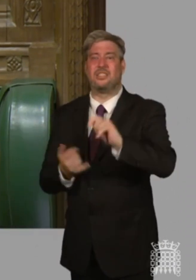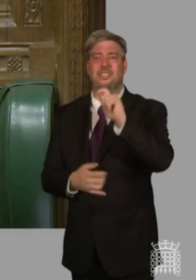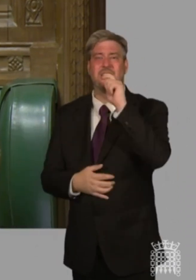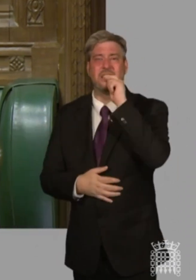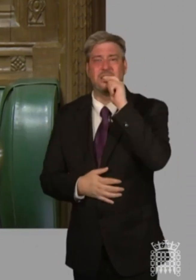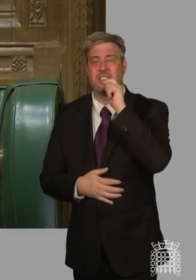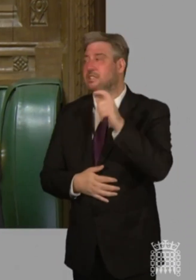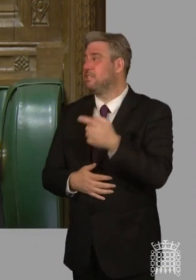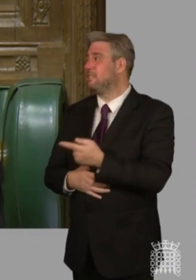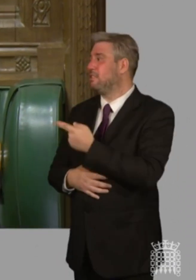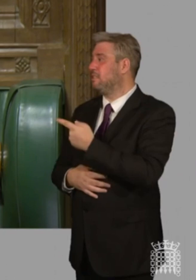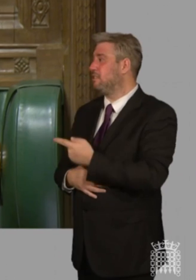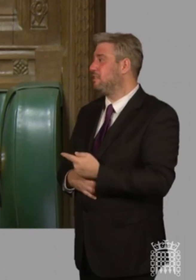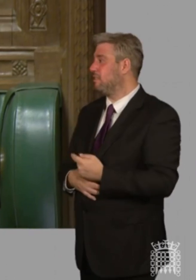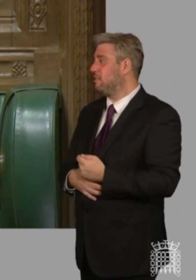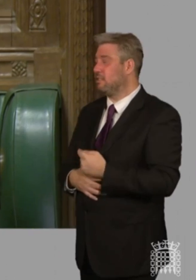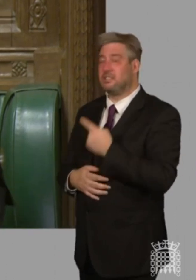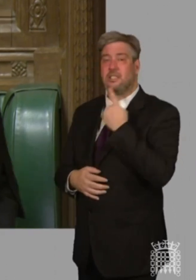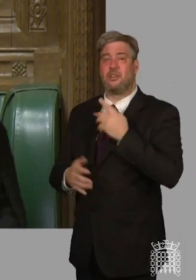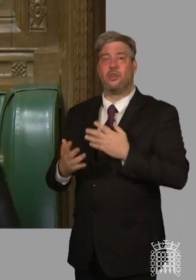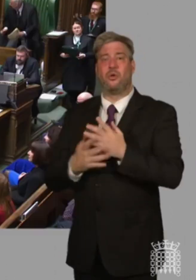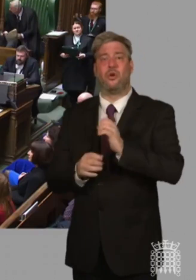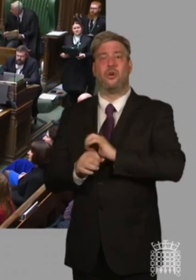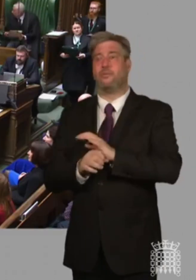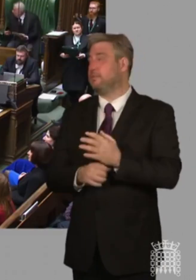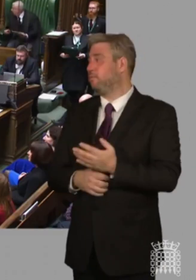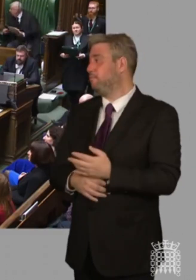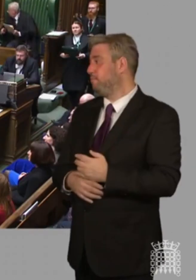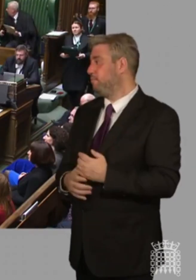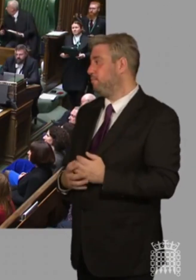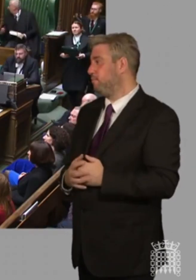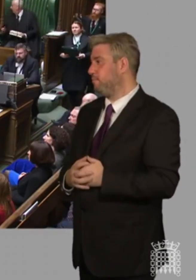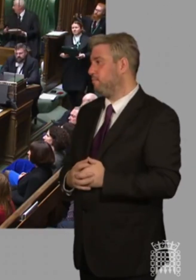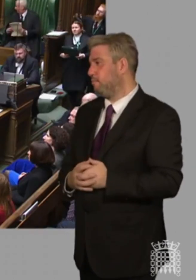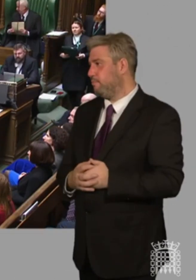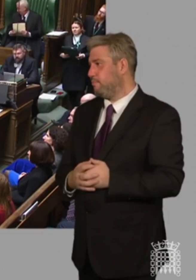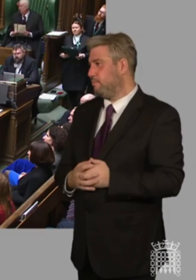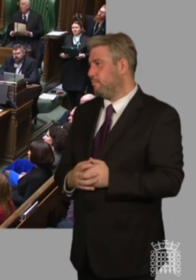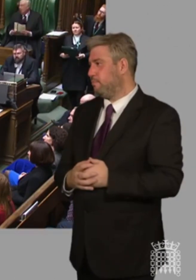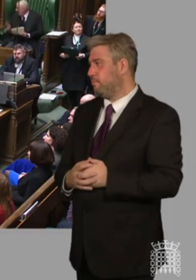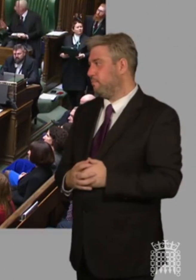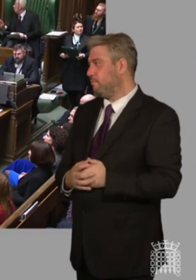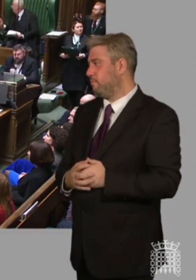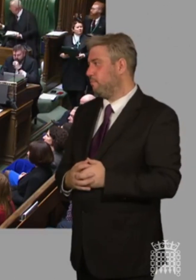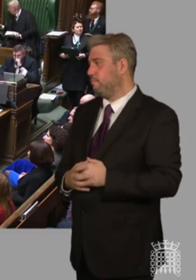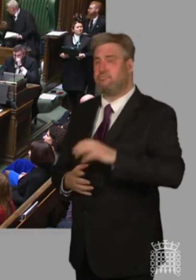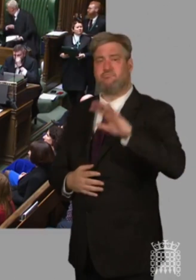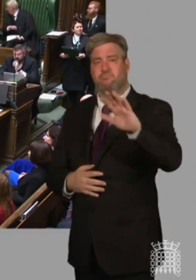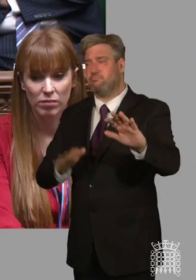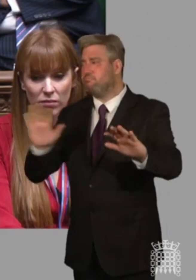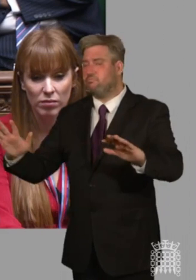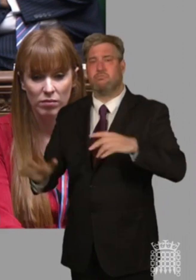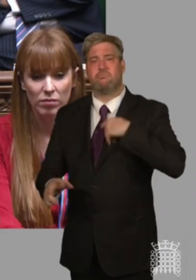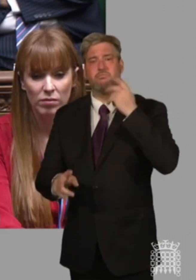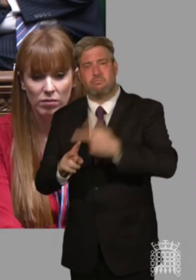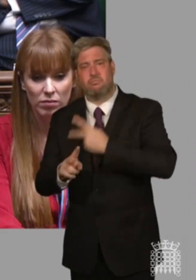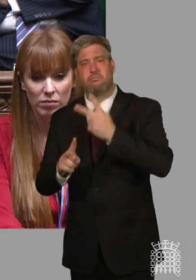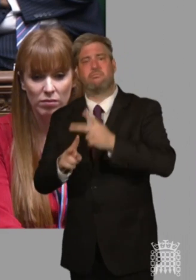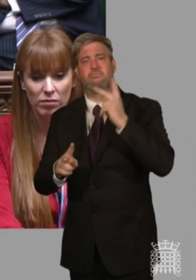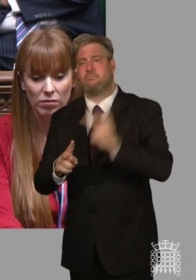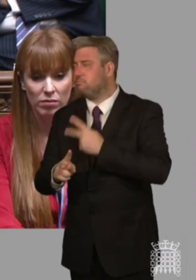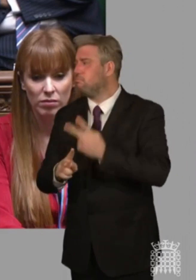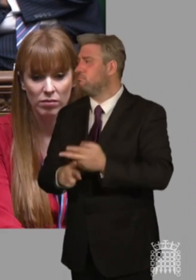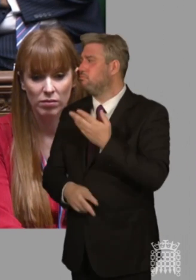other? Carry on, Keir Starmer. Speaker, people are literally pulling their teeth out using pliers.